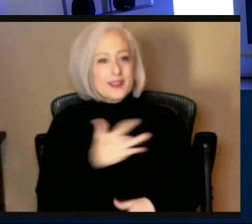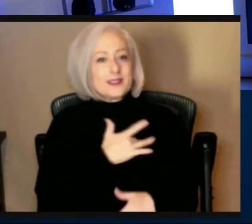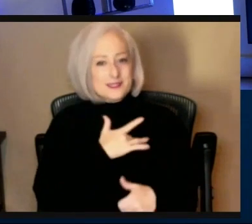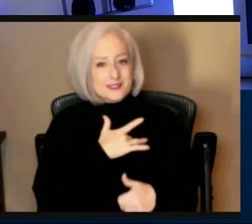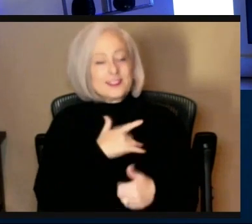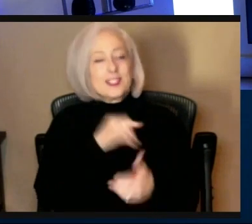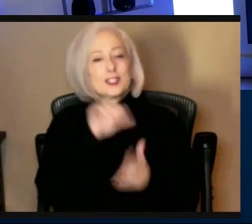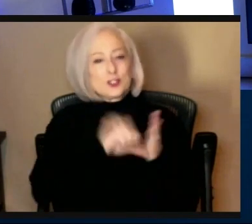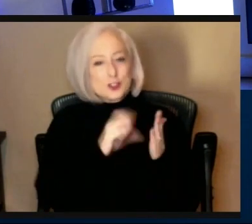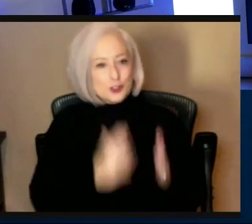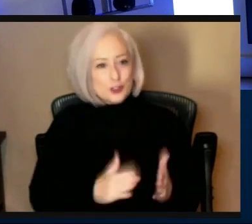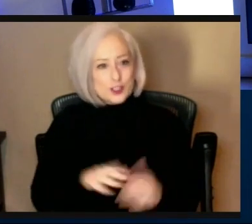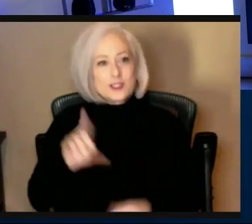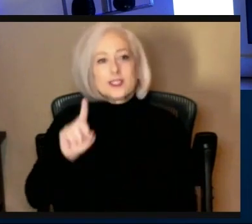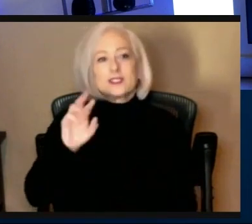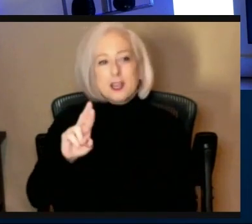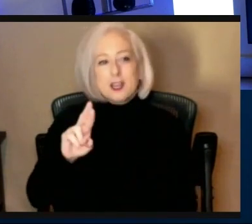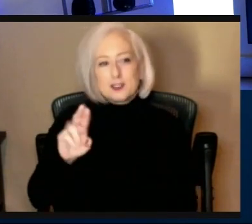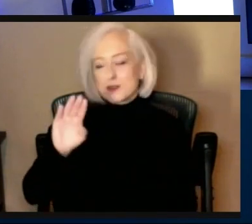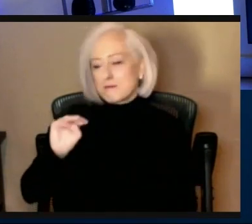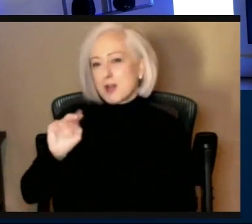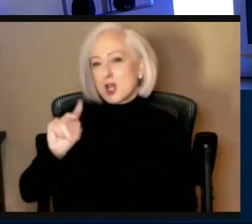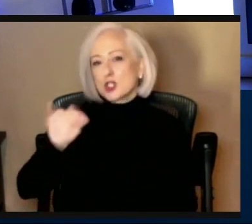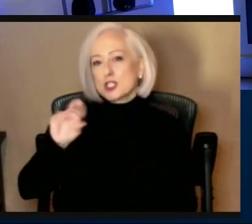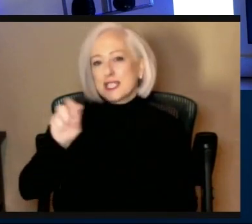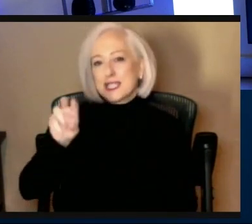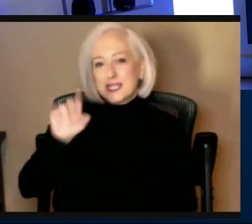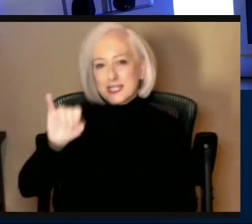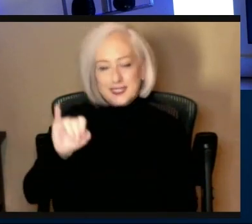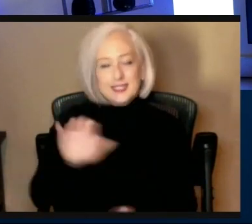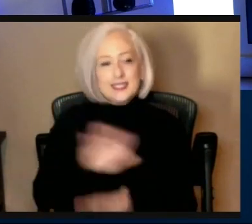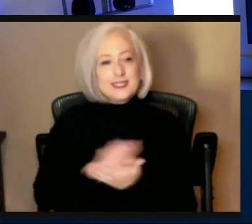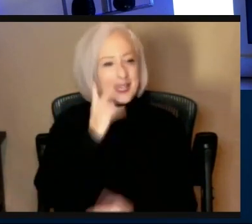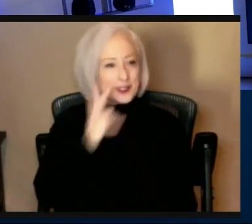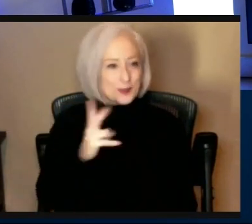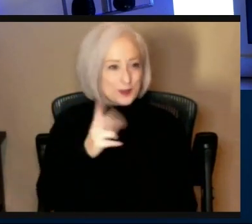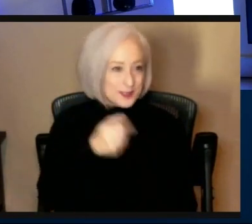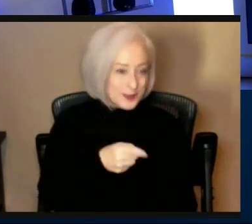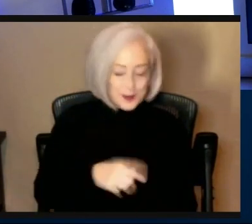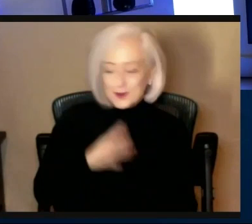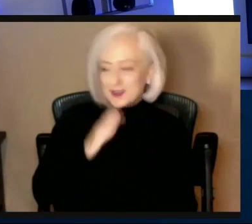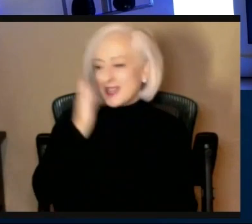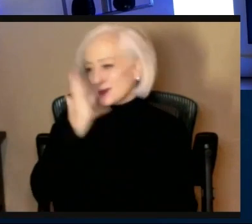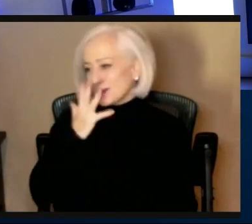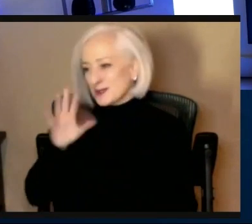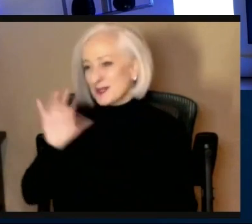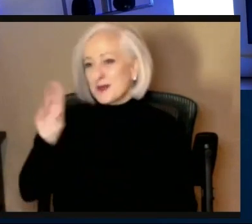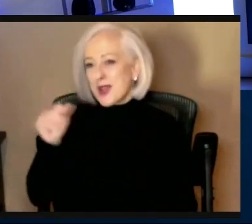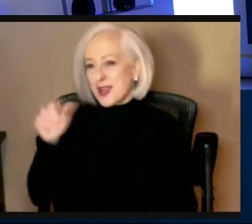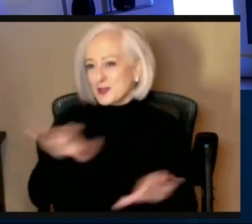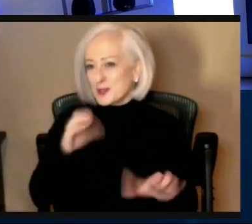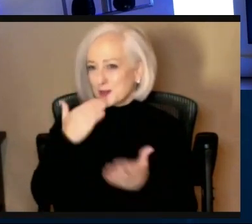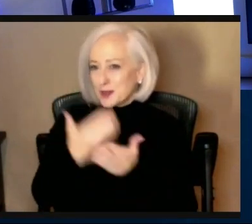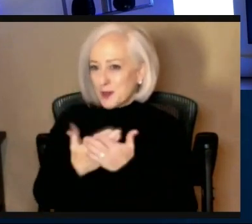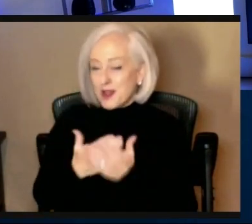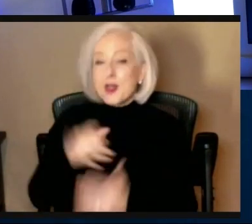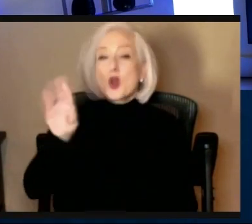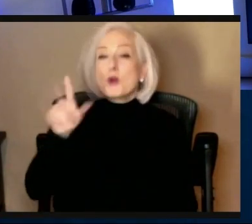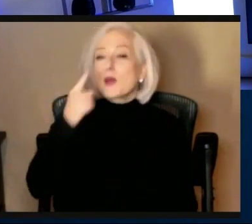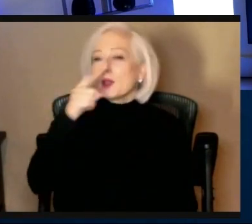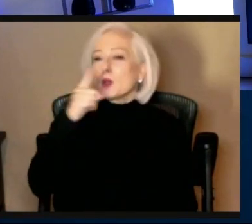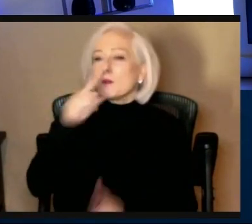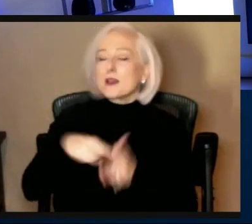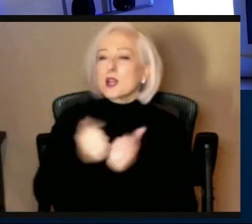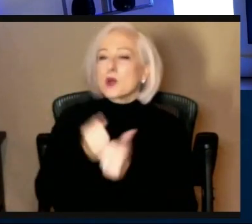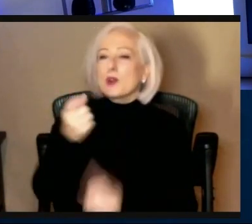Nirmal Veeramathanini. Good morning to you. Good morning. Nice to see Brian. Doing Absolutely. well, right? Good to see you. Brian, I'm going to start with you. Just how are you